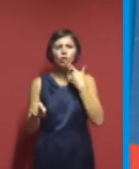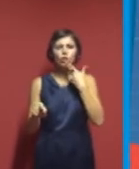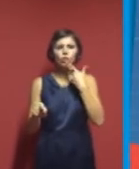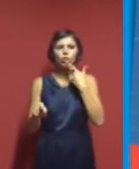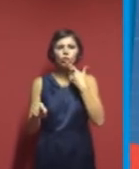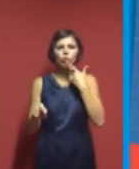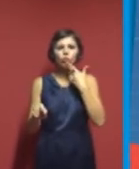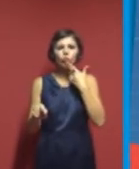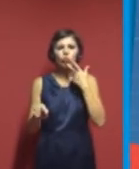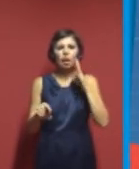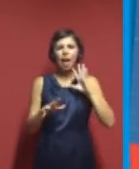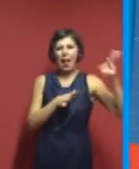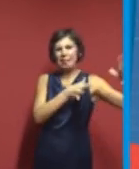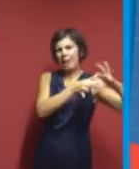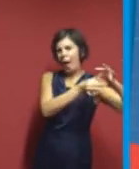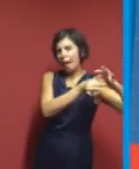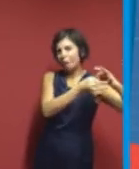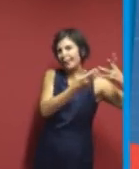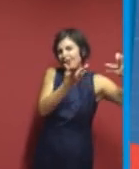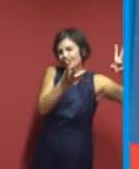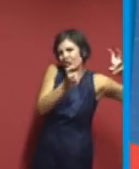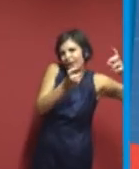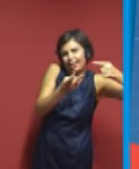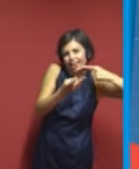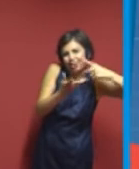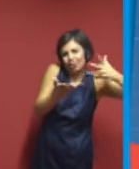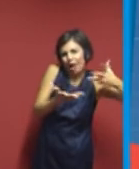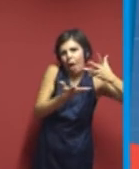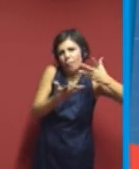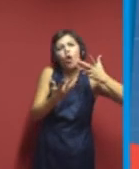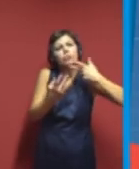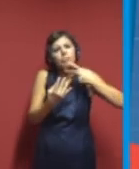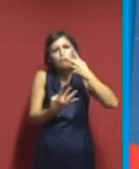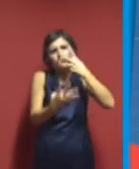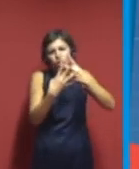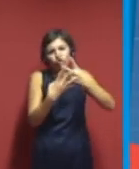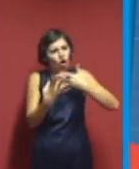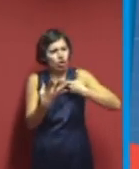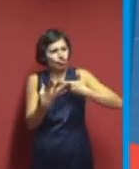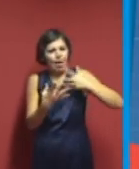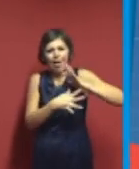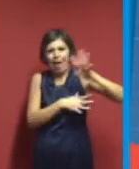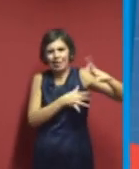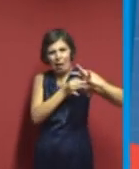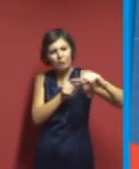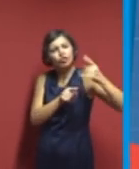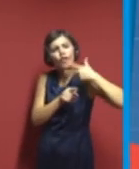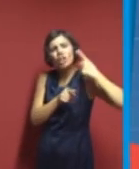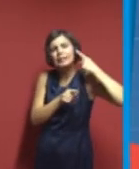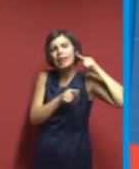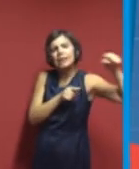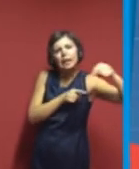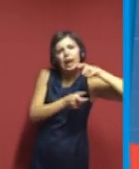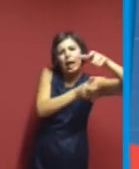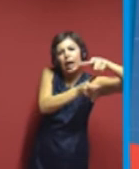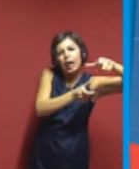spy device inside the prison. You can see he's tried it more than once. This is number 2, it says.